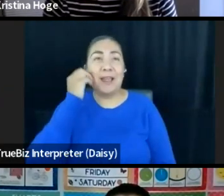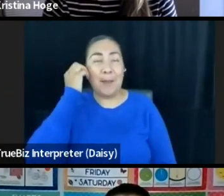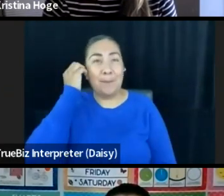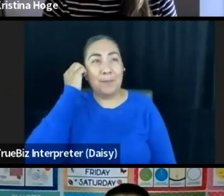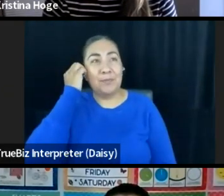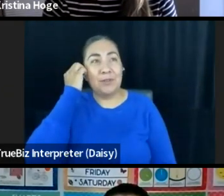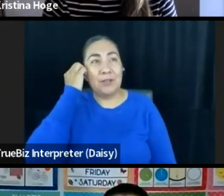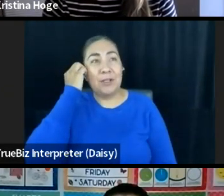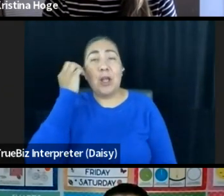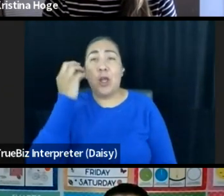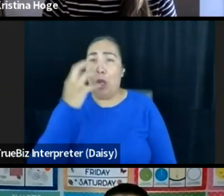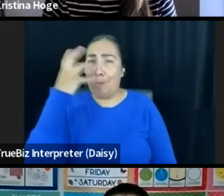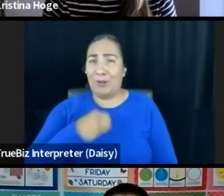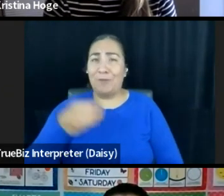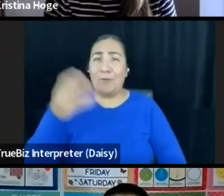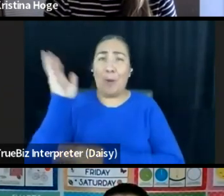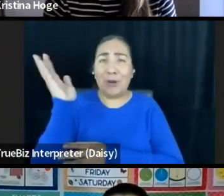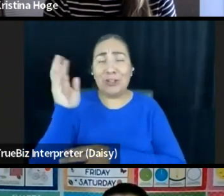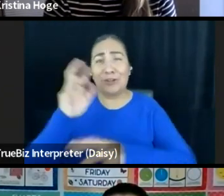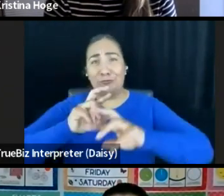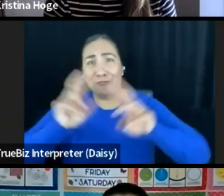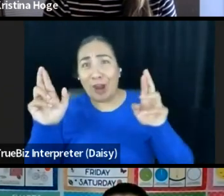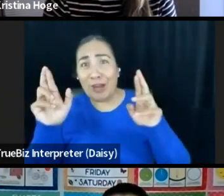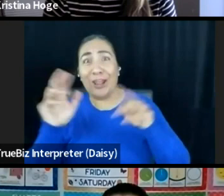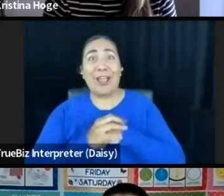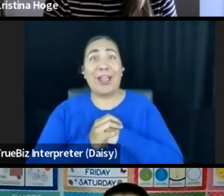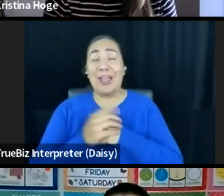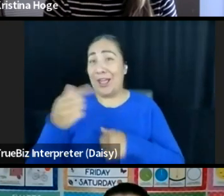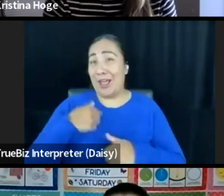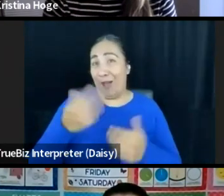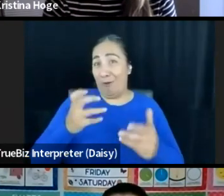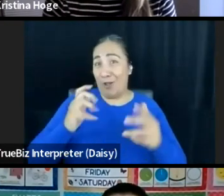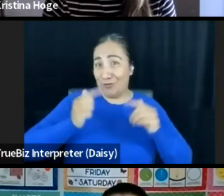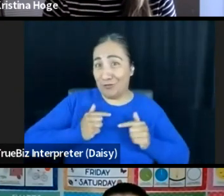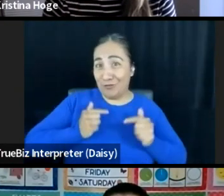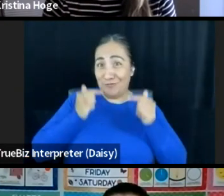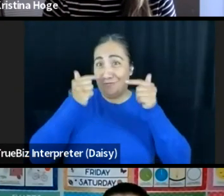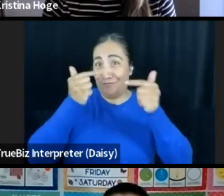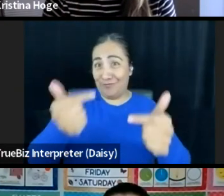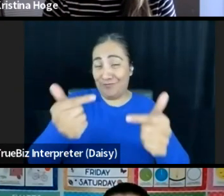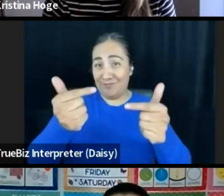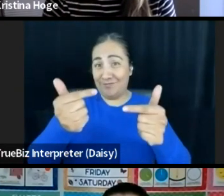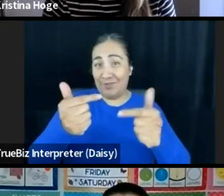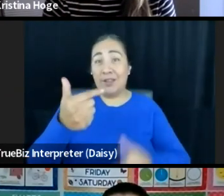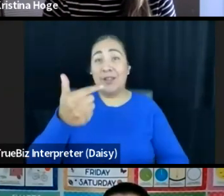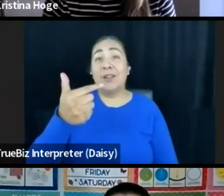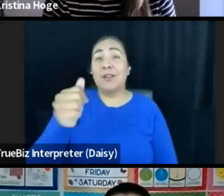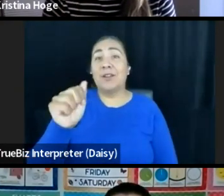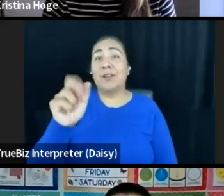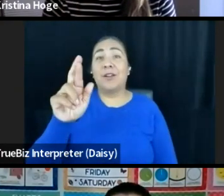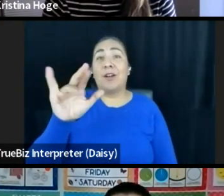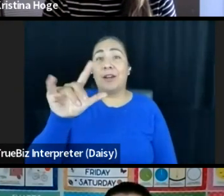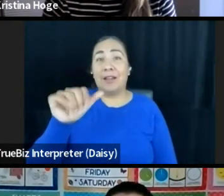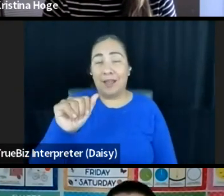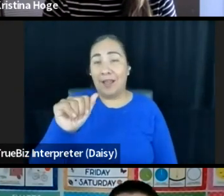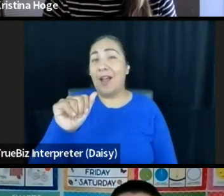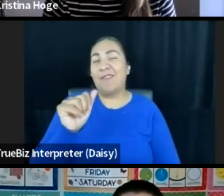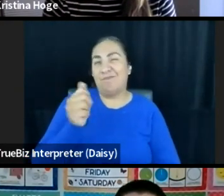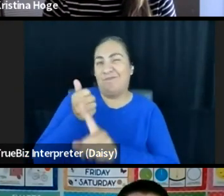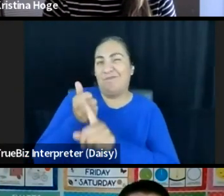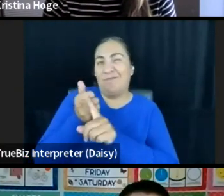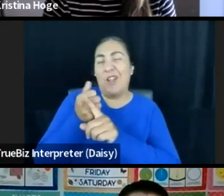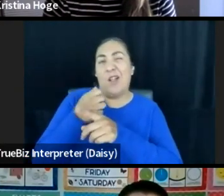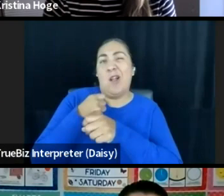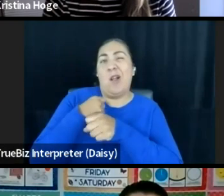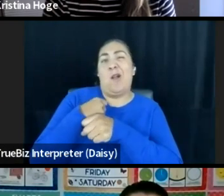is a beautiful presentation prepared, and I would love to pass the space over to Garlia, who is the producing director